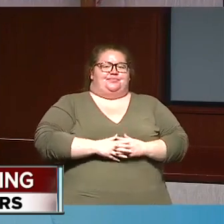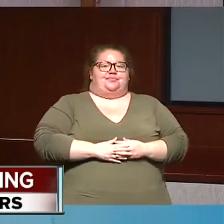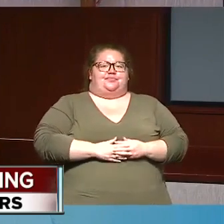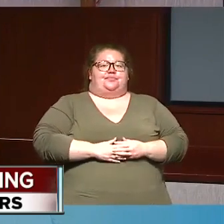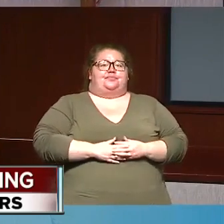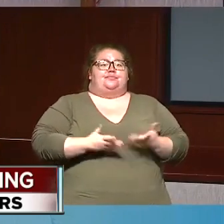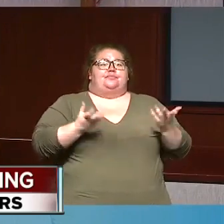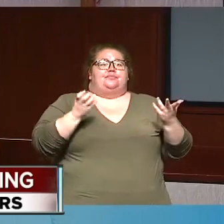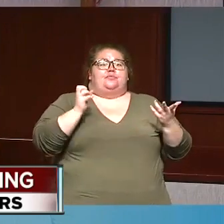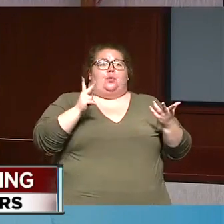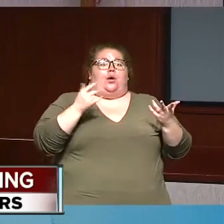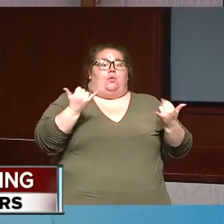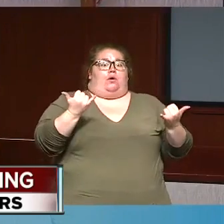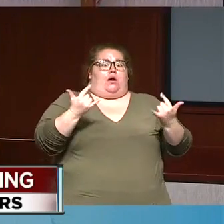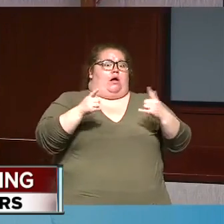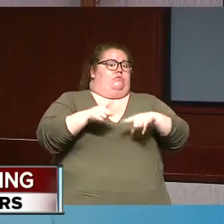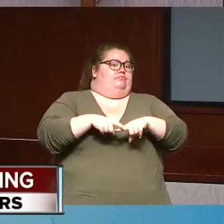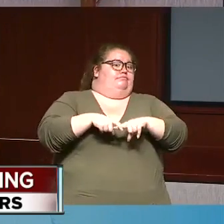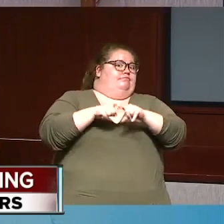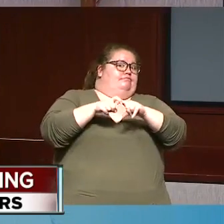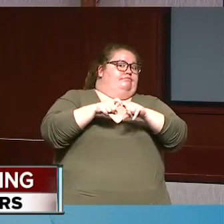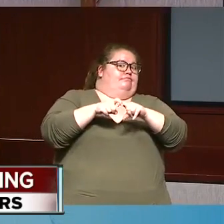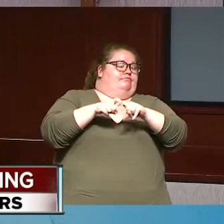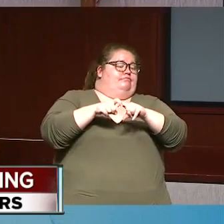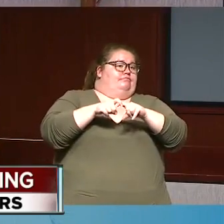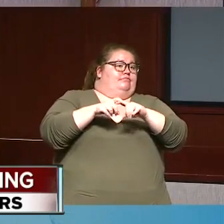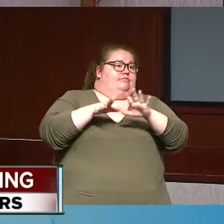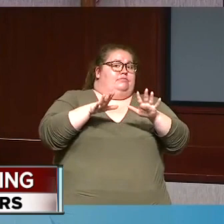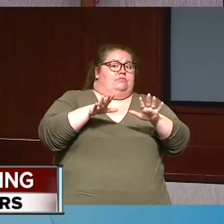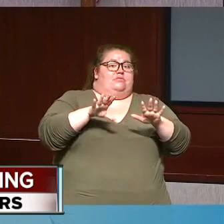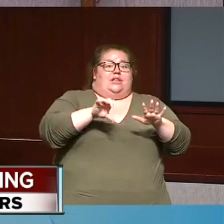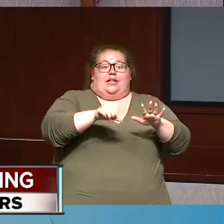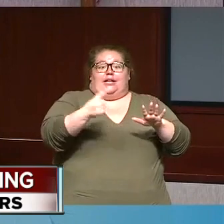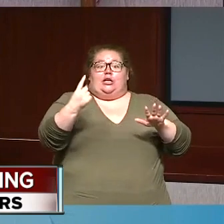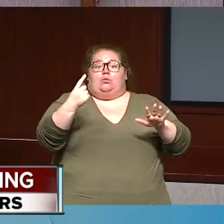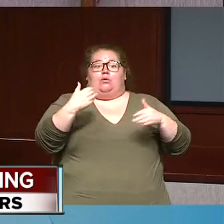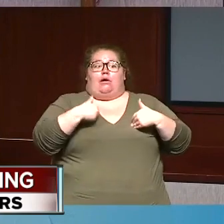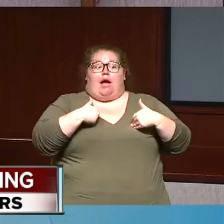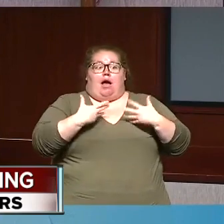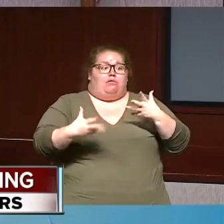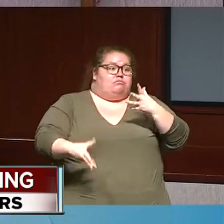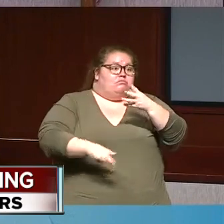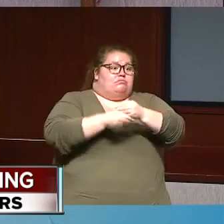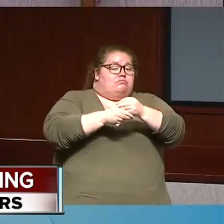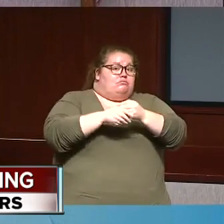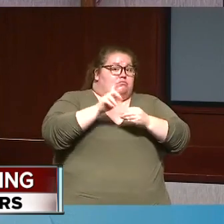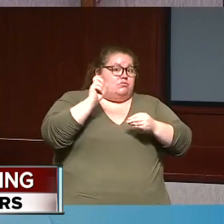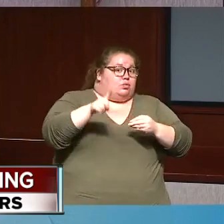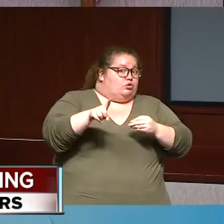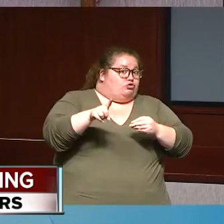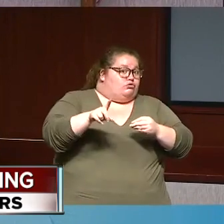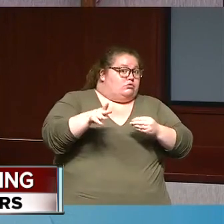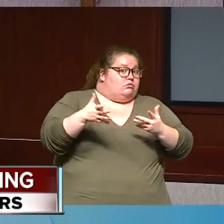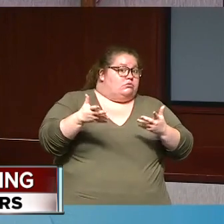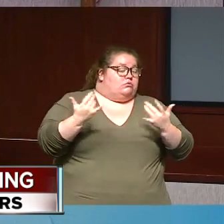Okay, I'm going to pause for a second and ask if anyone has any additional questions before we conclude for the day.